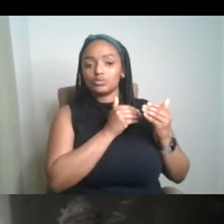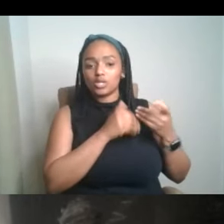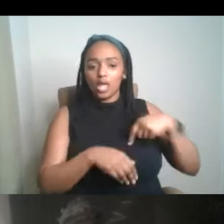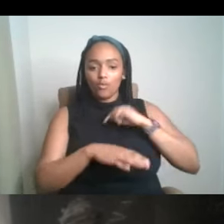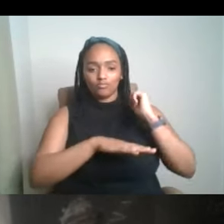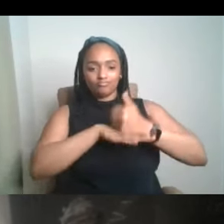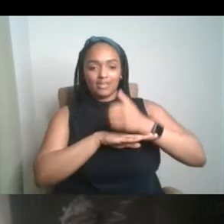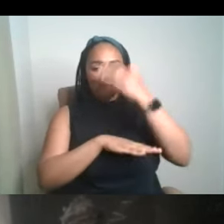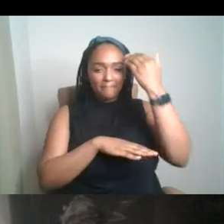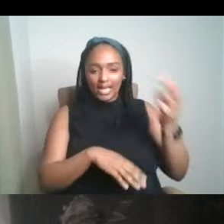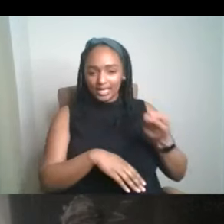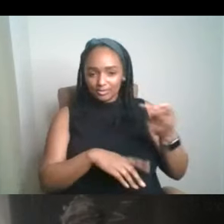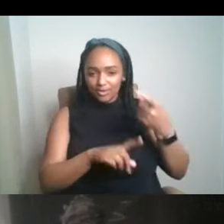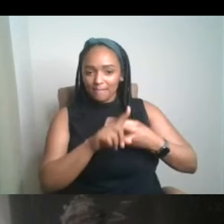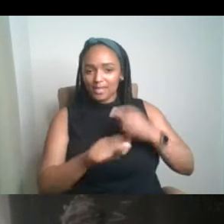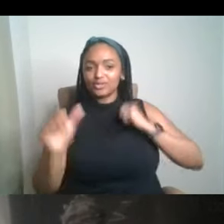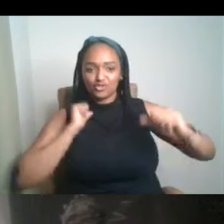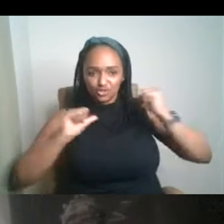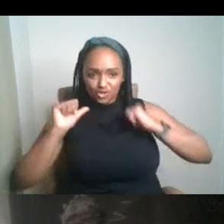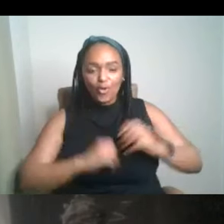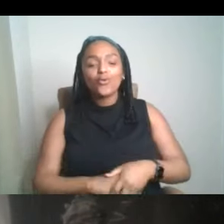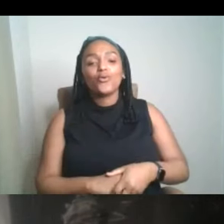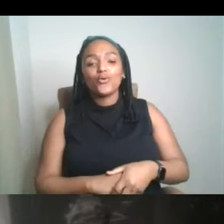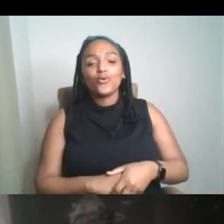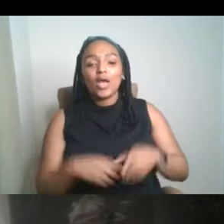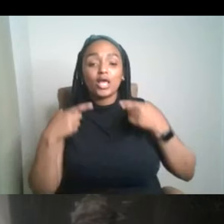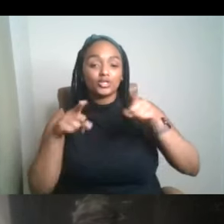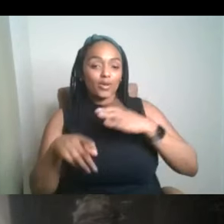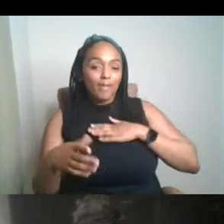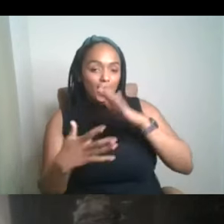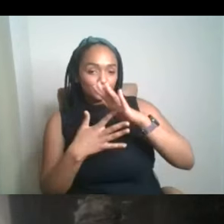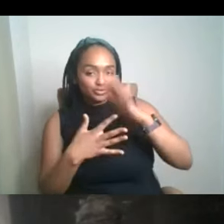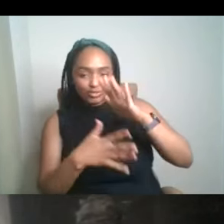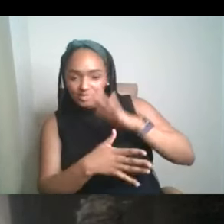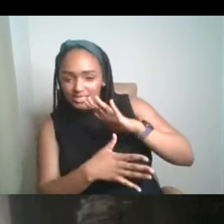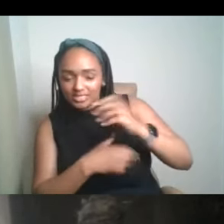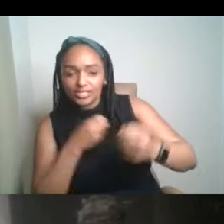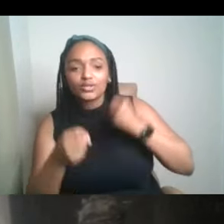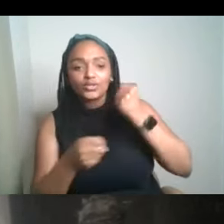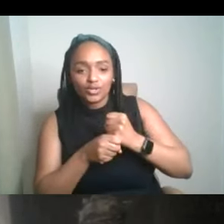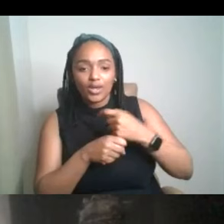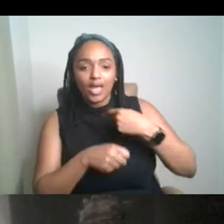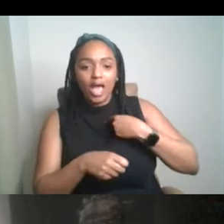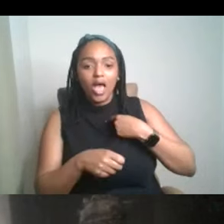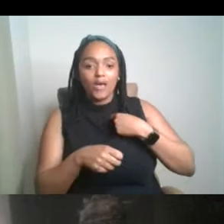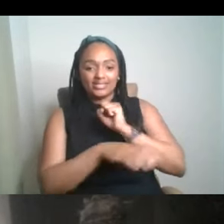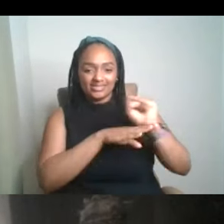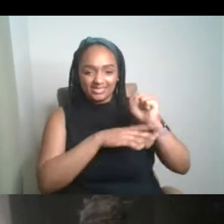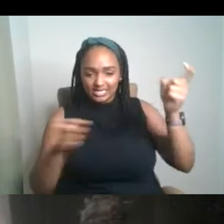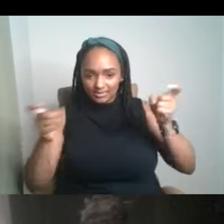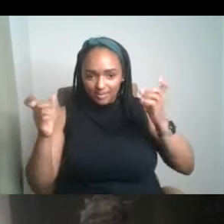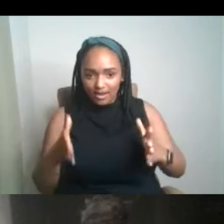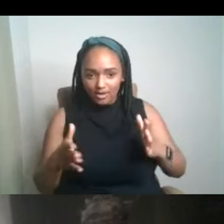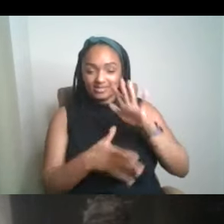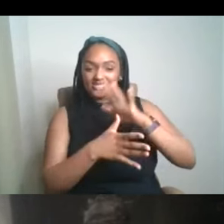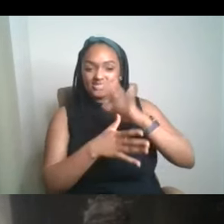show. And during my junior and senior year, my junior year, I was the stage manager of the show. And then my senior year, I was the